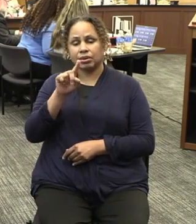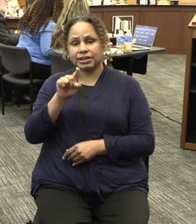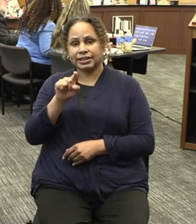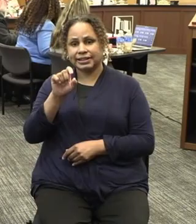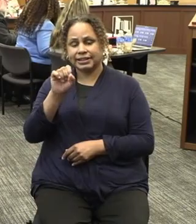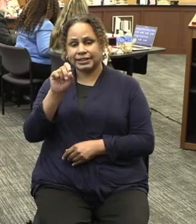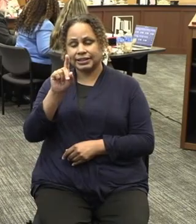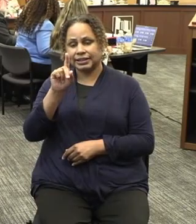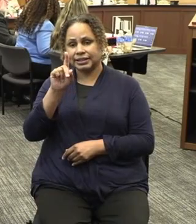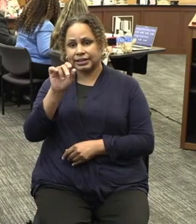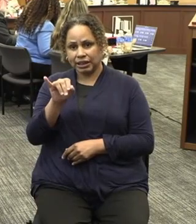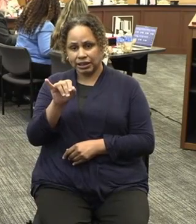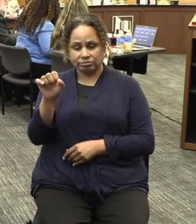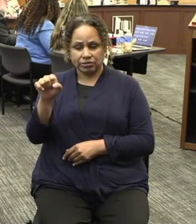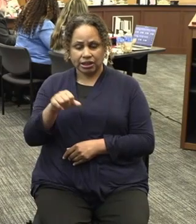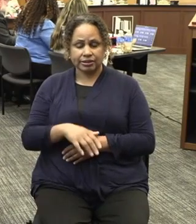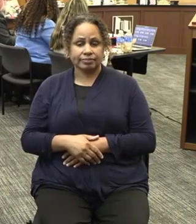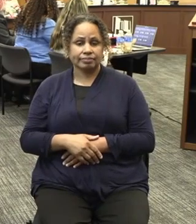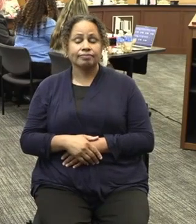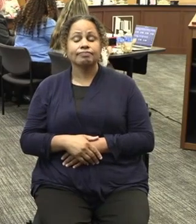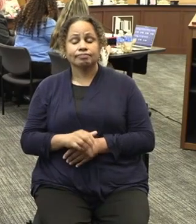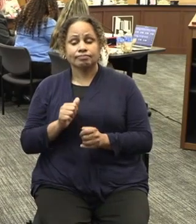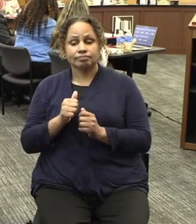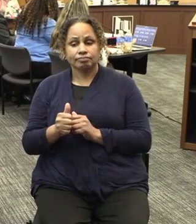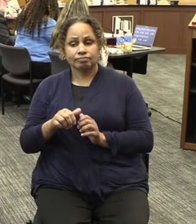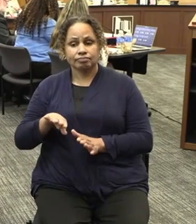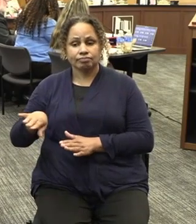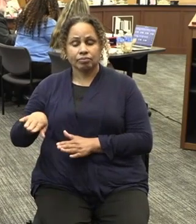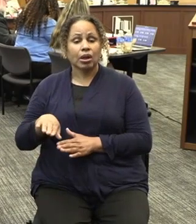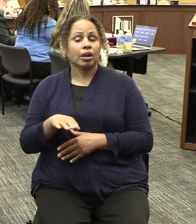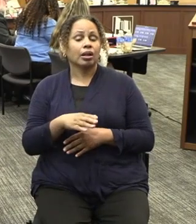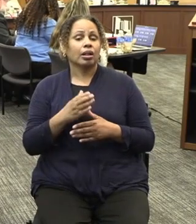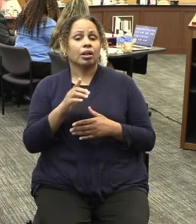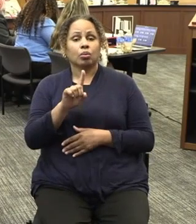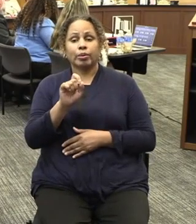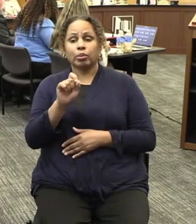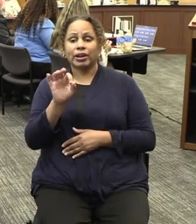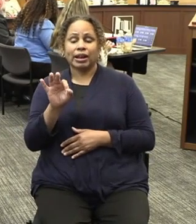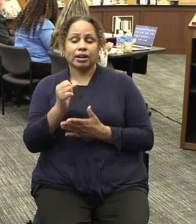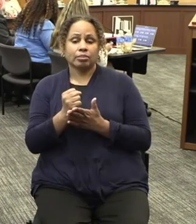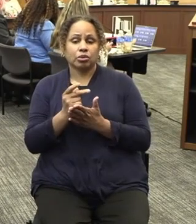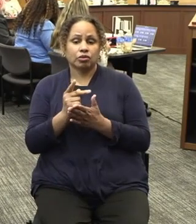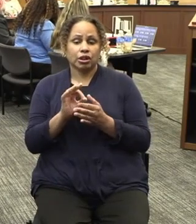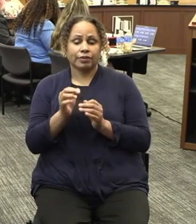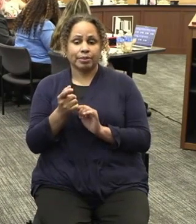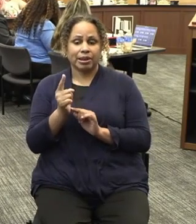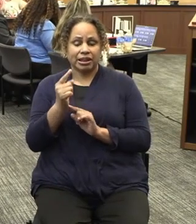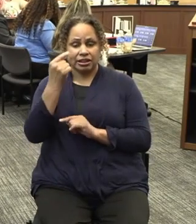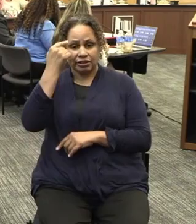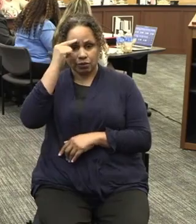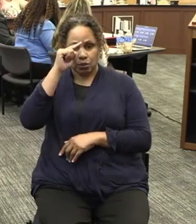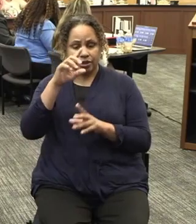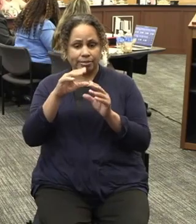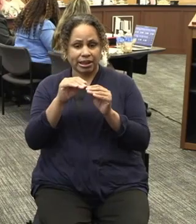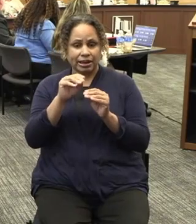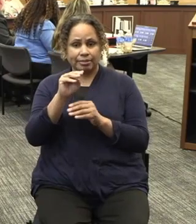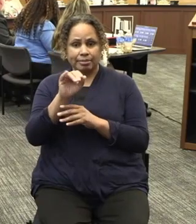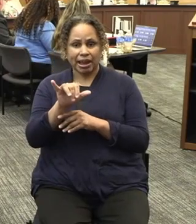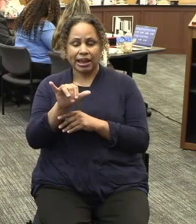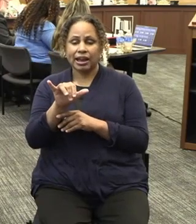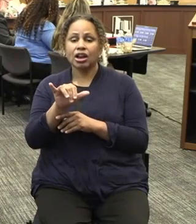carries. Item 1.9, approval of minutes for the regular meeting held on May 20th, 2026. So moved.